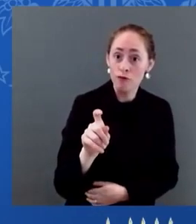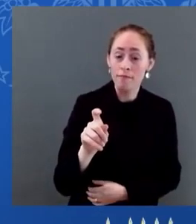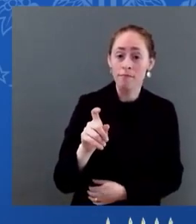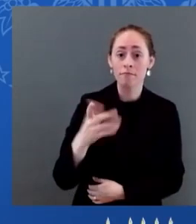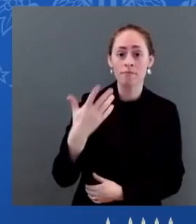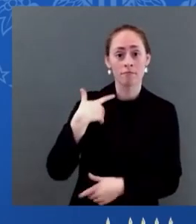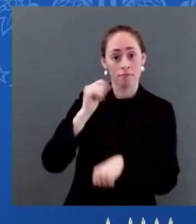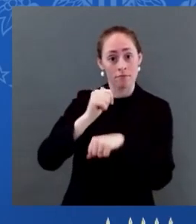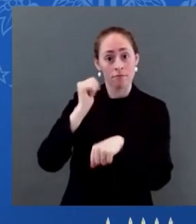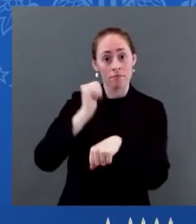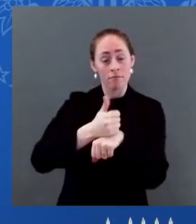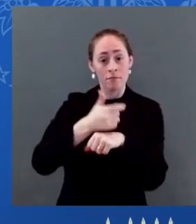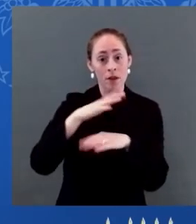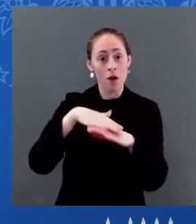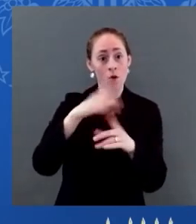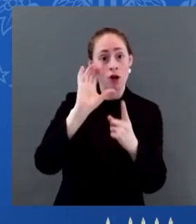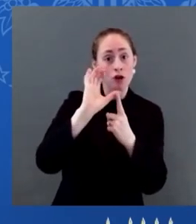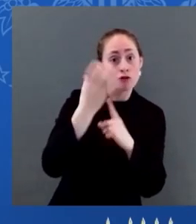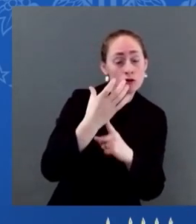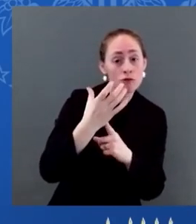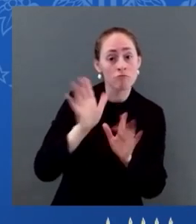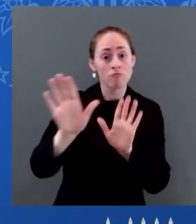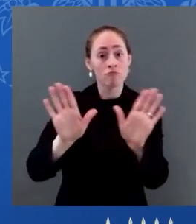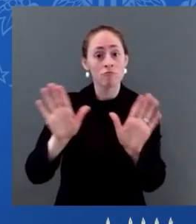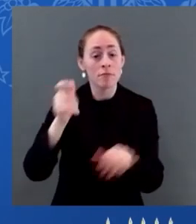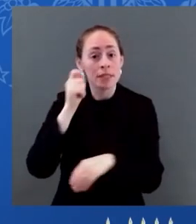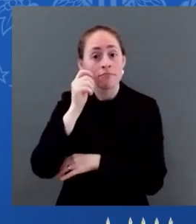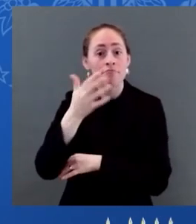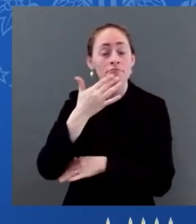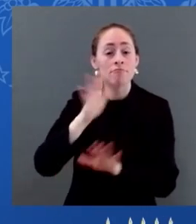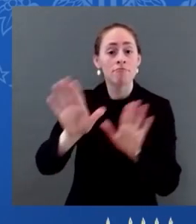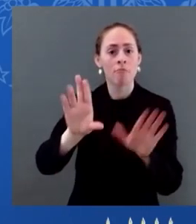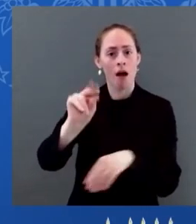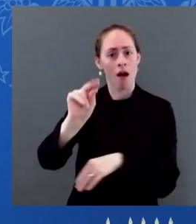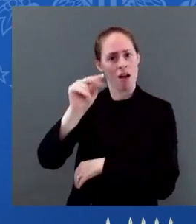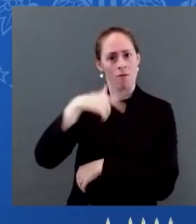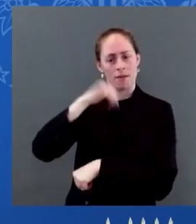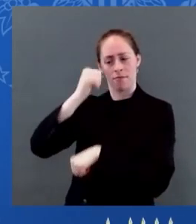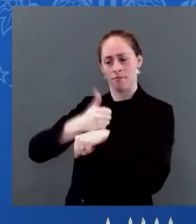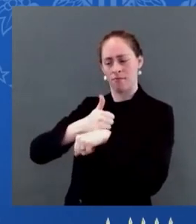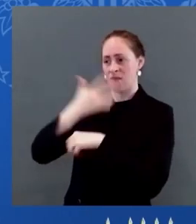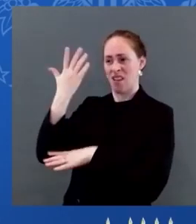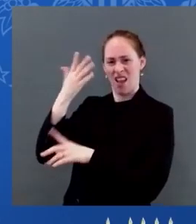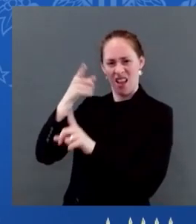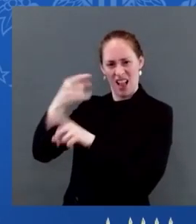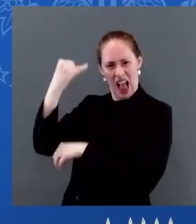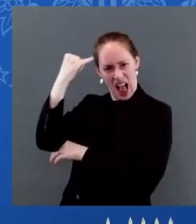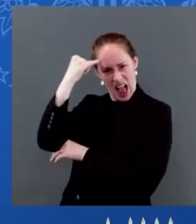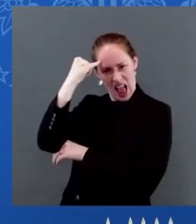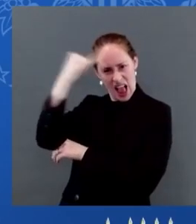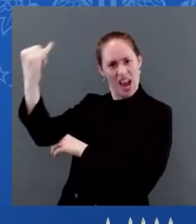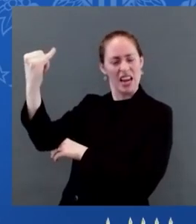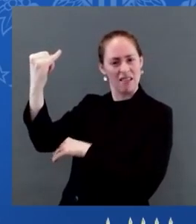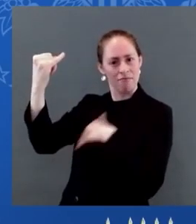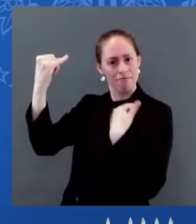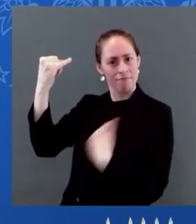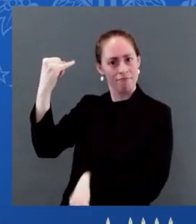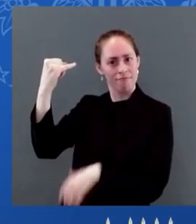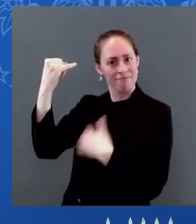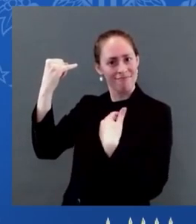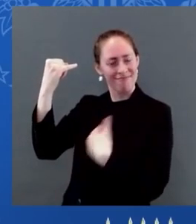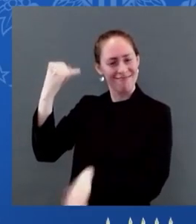idea. And so that's why, and our basis of our strength is not the example of our power, but the power of our